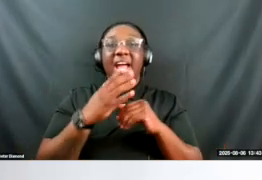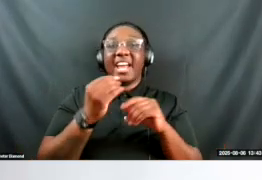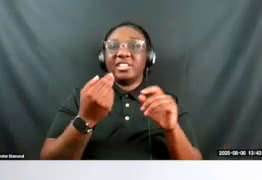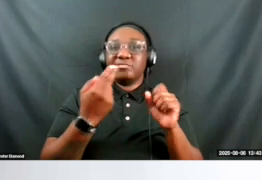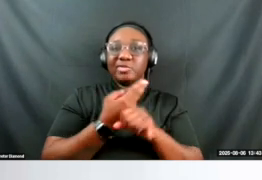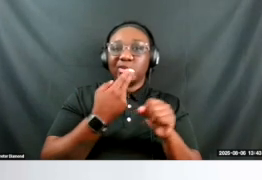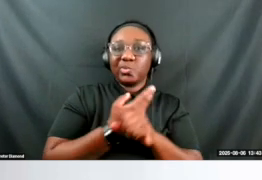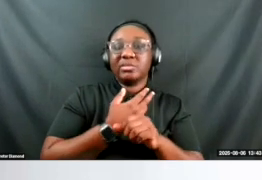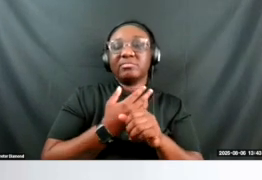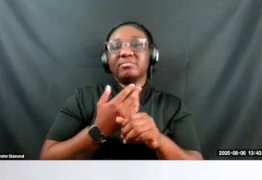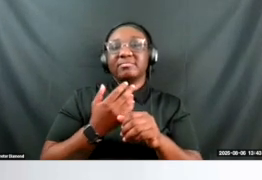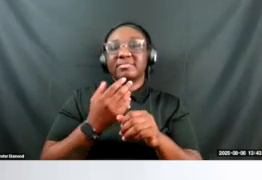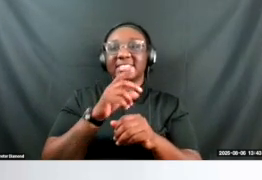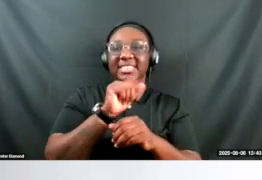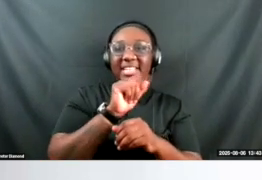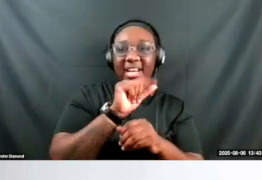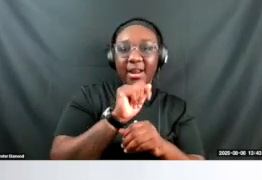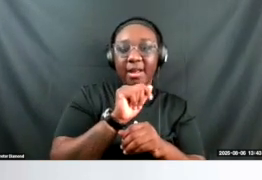and community input.